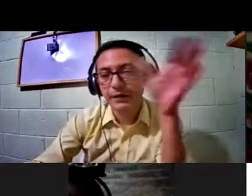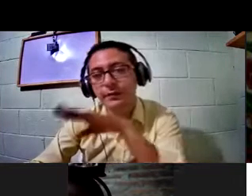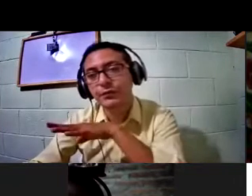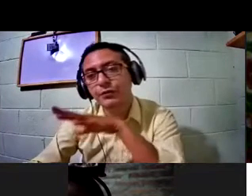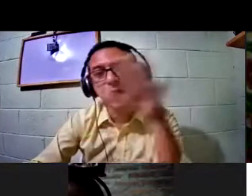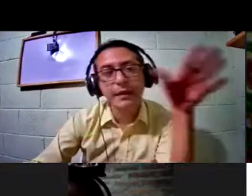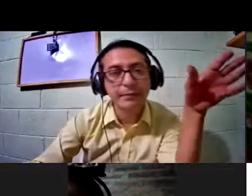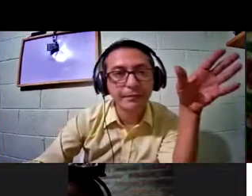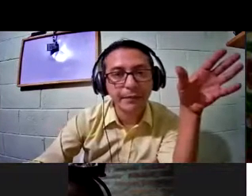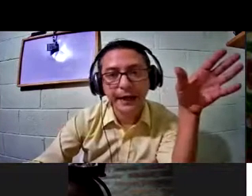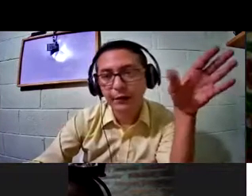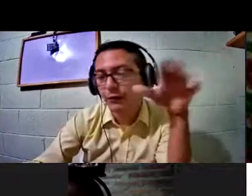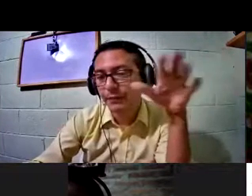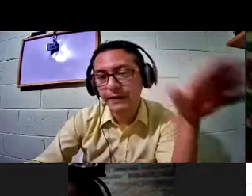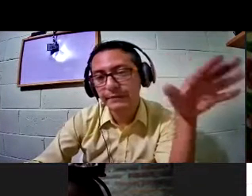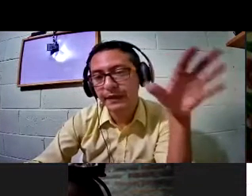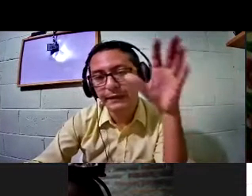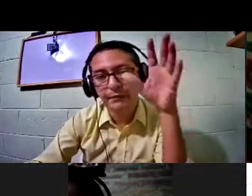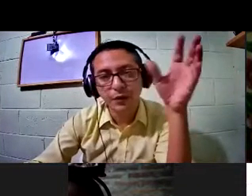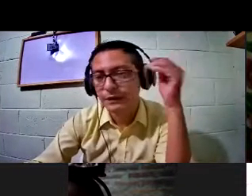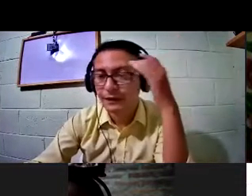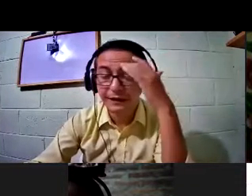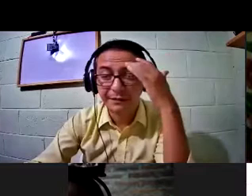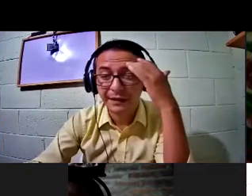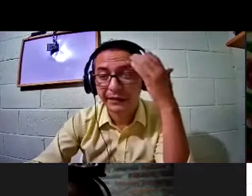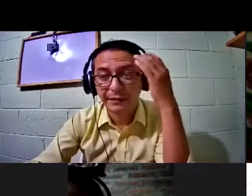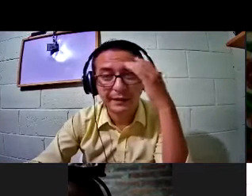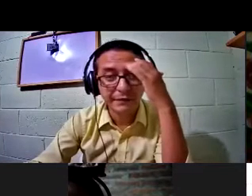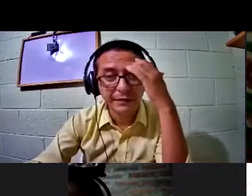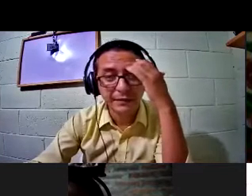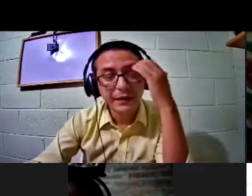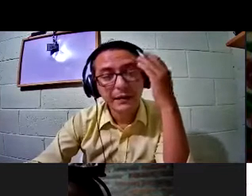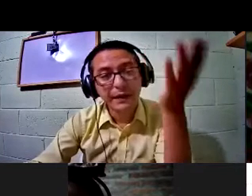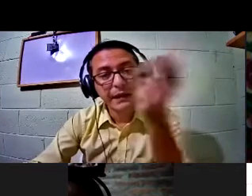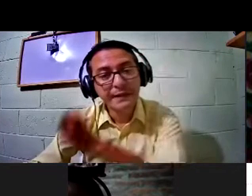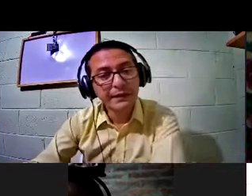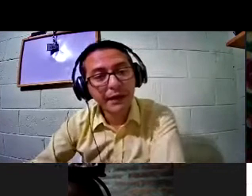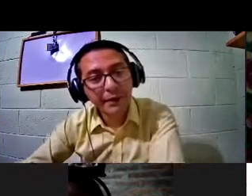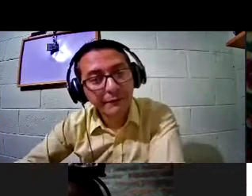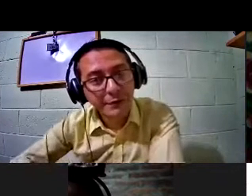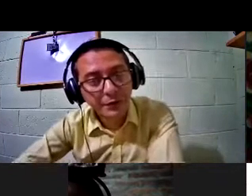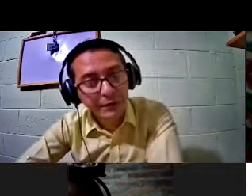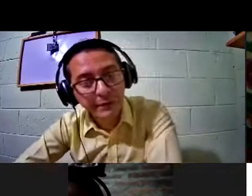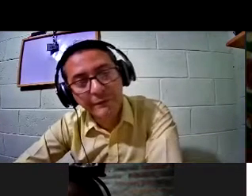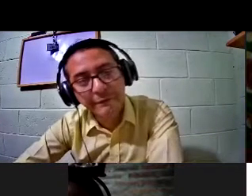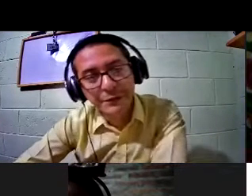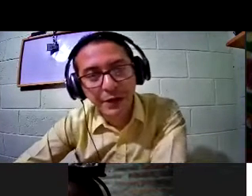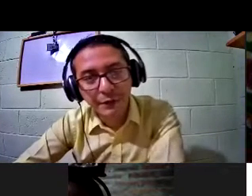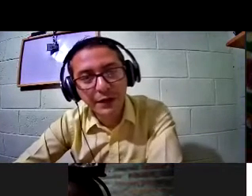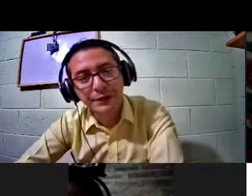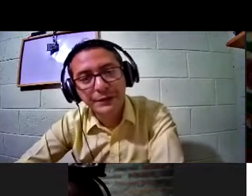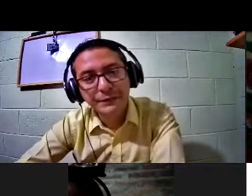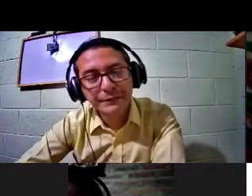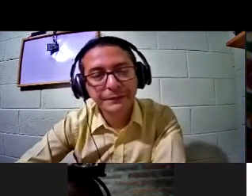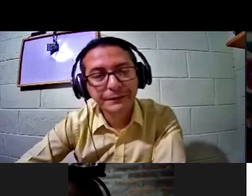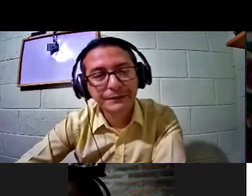Salvador have to drive by or pass by the malls. It's been a little bit difficult. But let's see, what about Fausto? Good evening, Fausto. How are